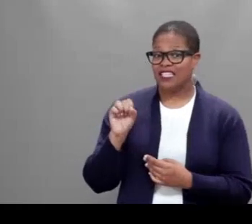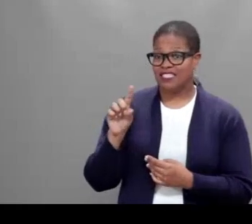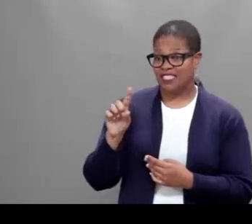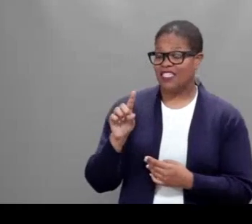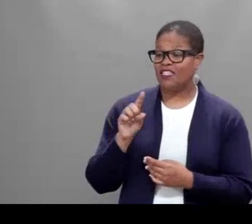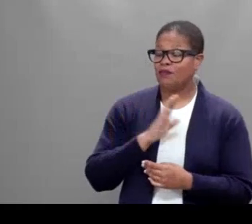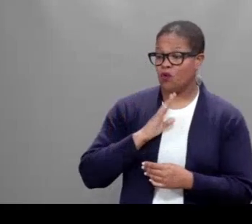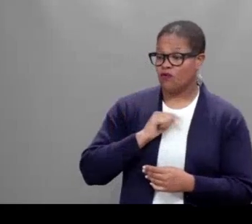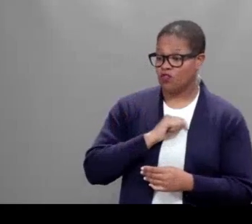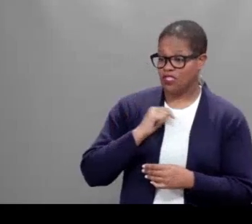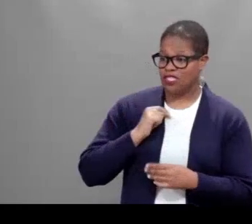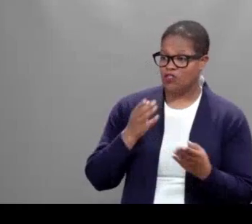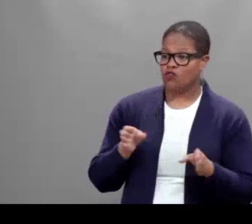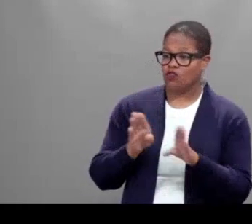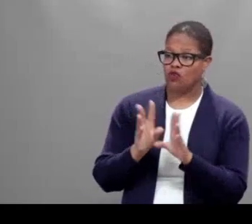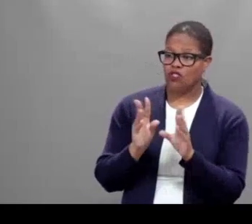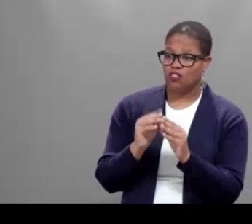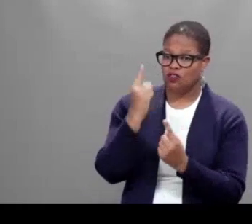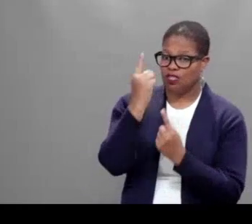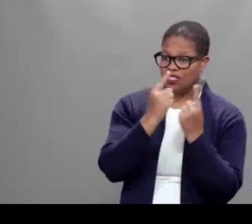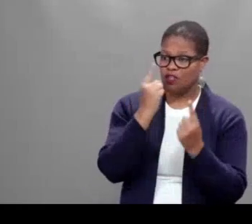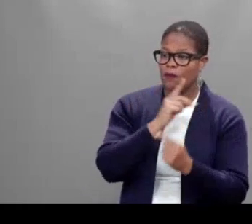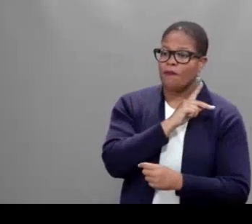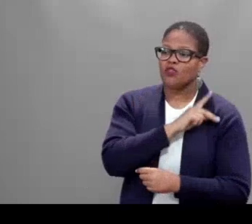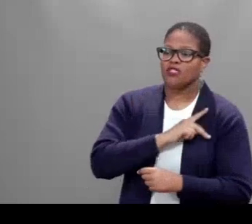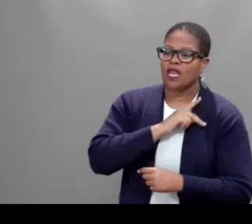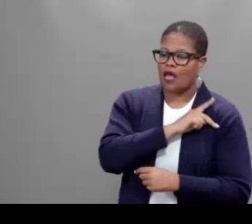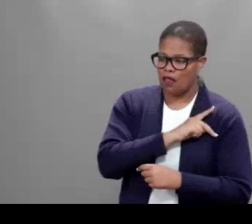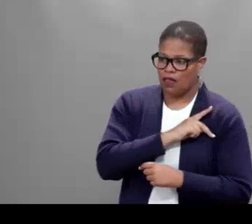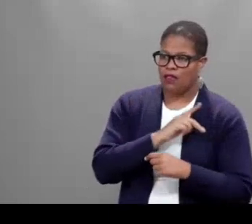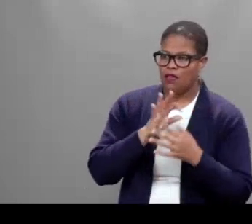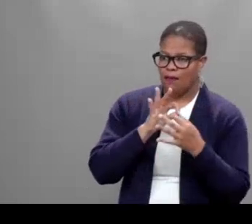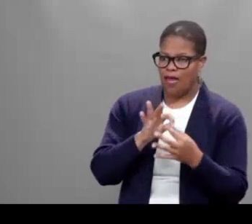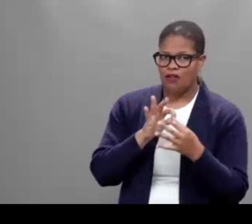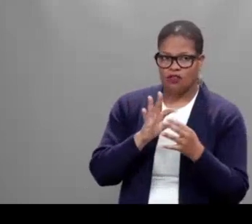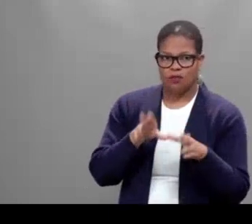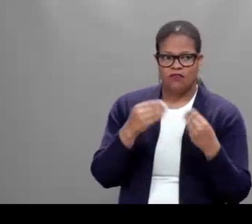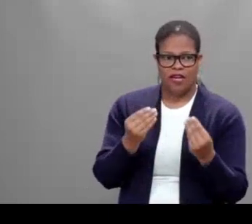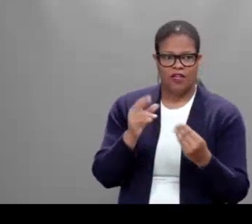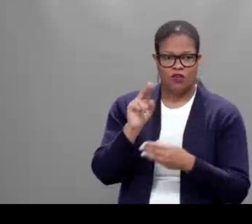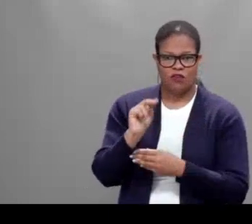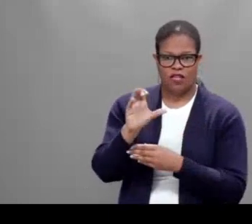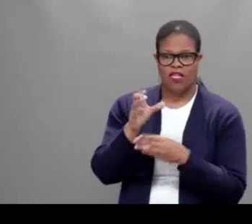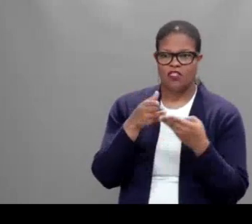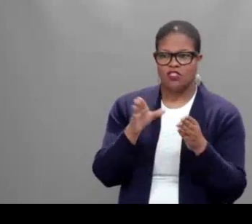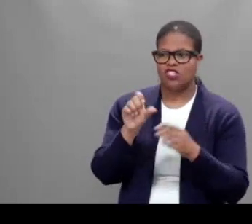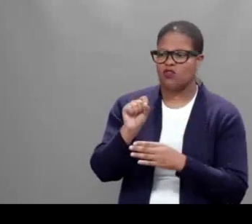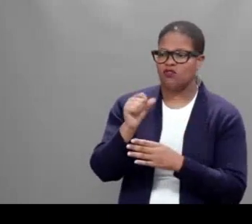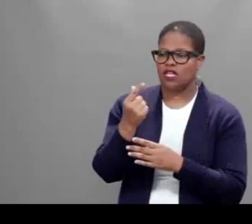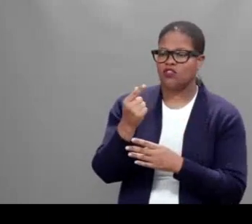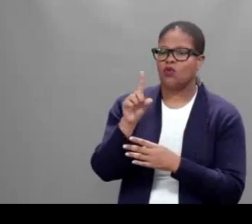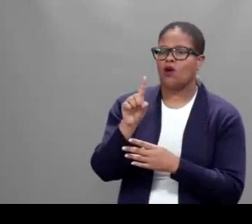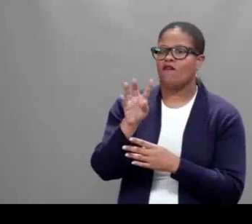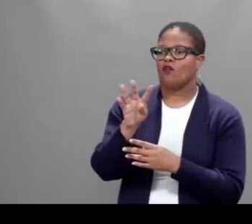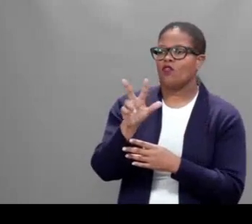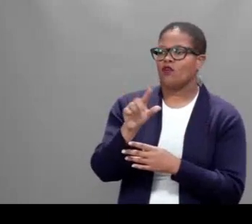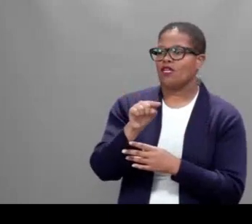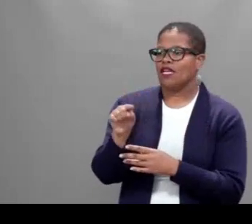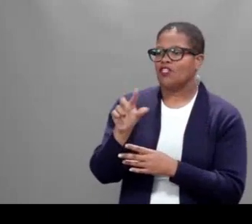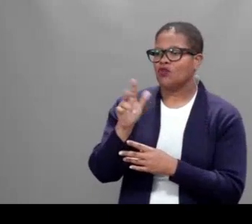into closed session to consider personnel matters as provided in North Carolina General Statutes